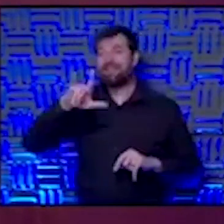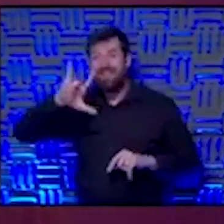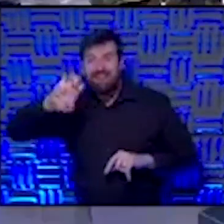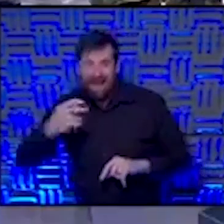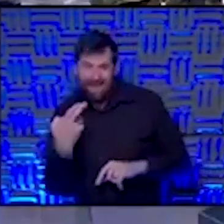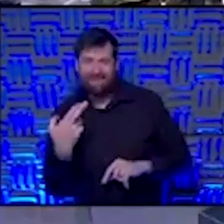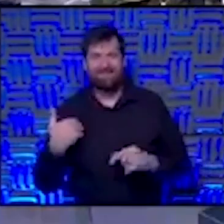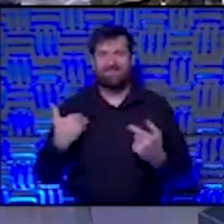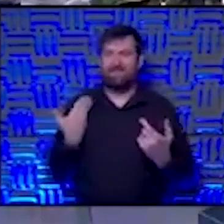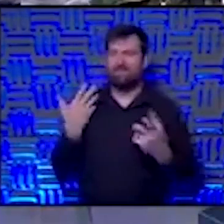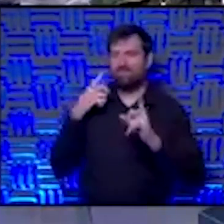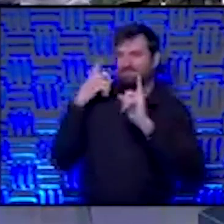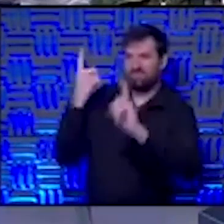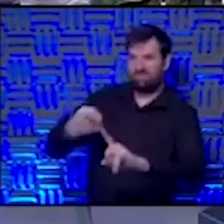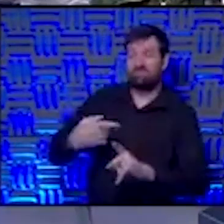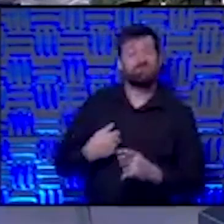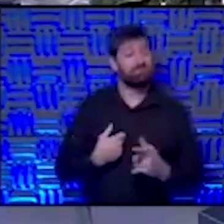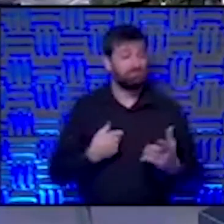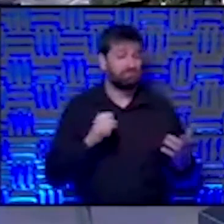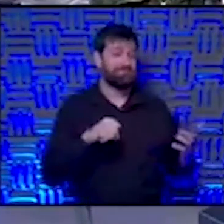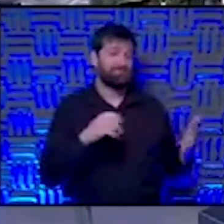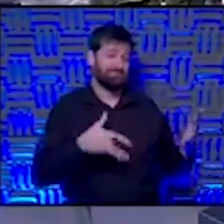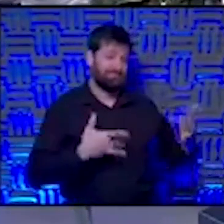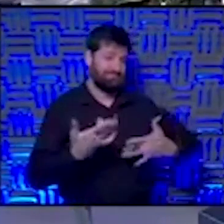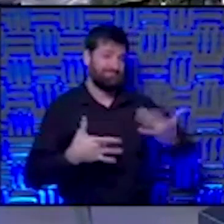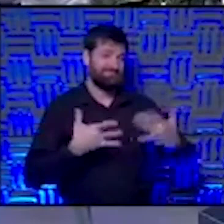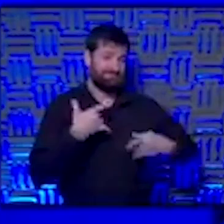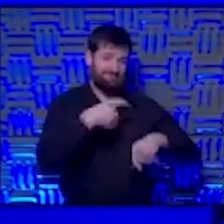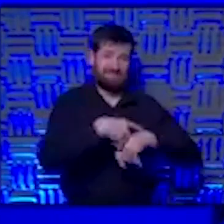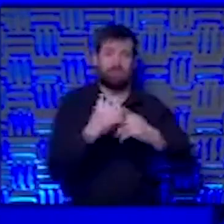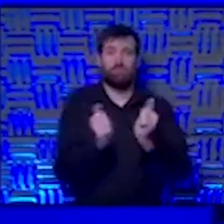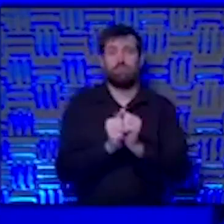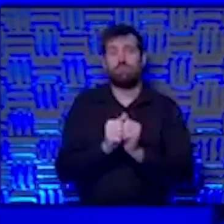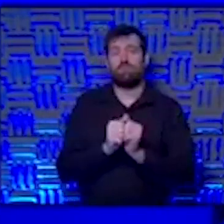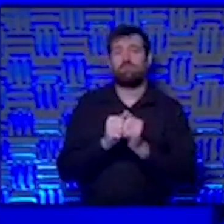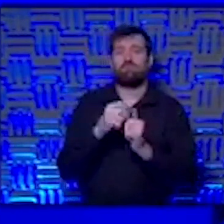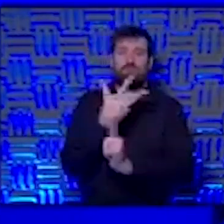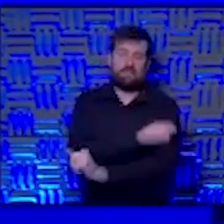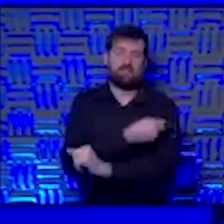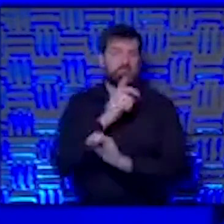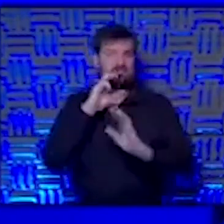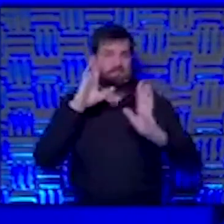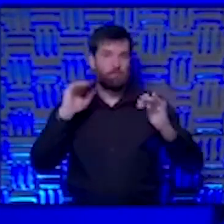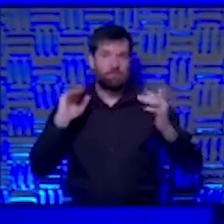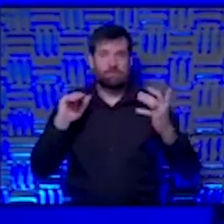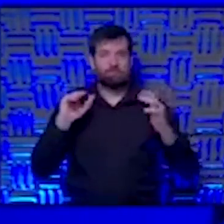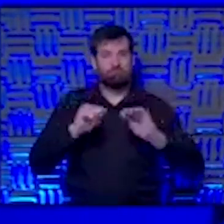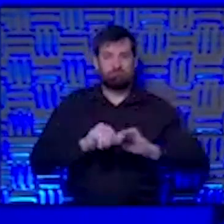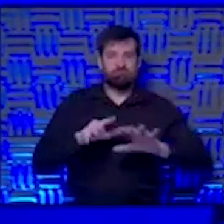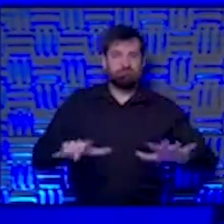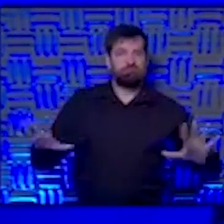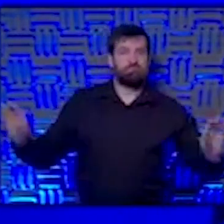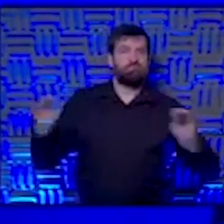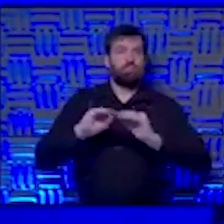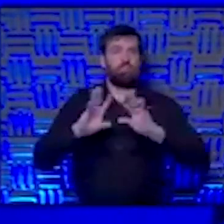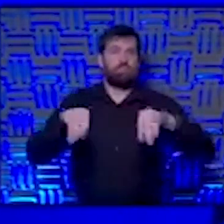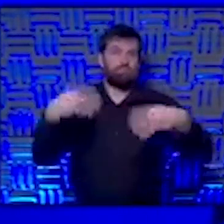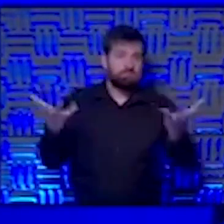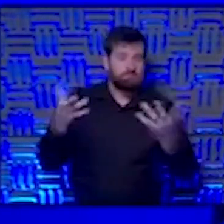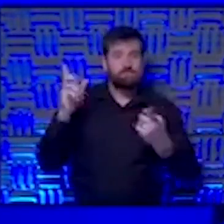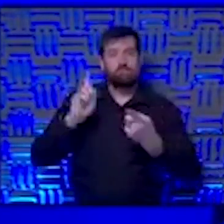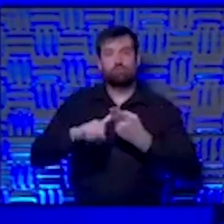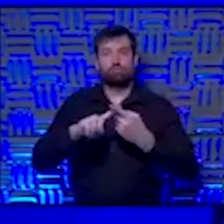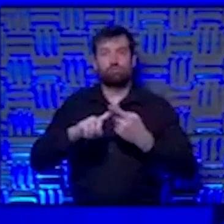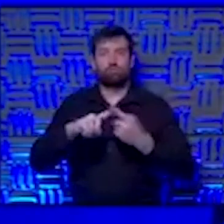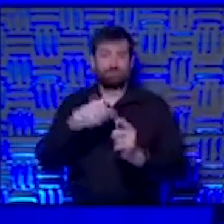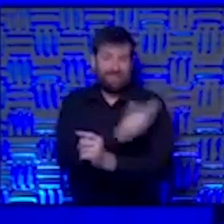destination. You know, it is an exciting time with the vaccines. Hopefully the rollout will give more supply, more vaccines into the arms of the